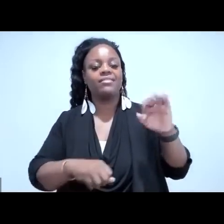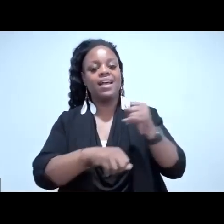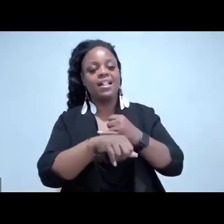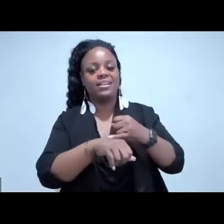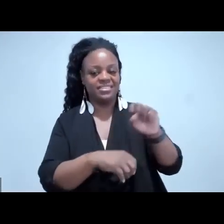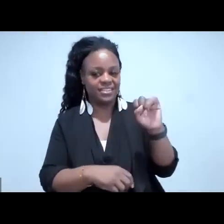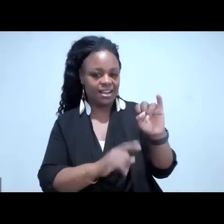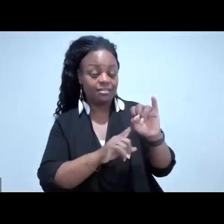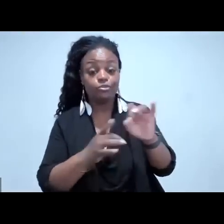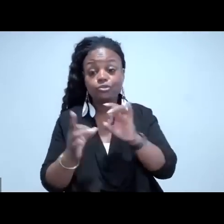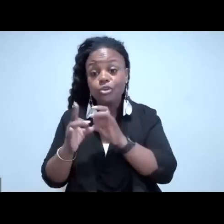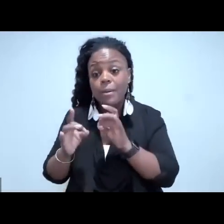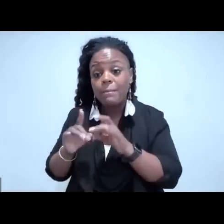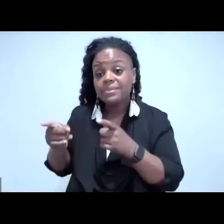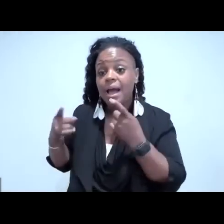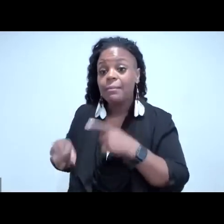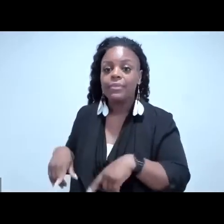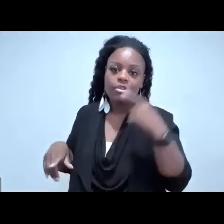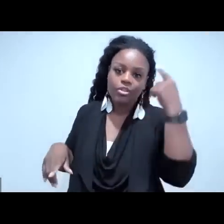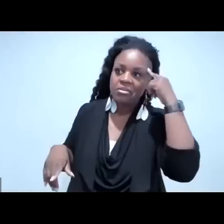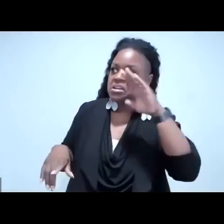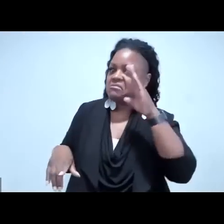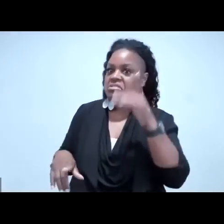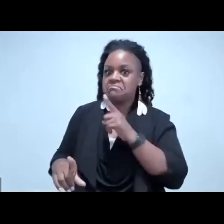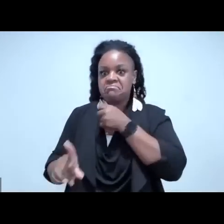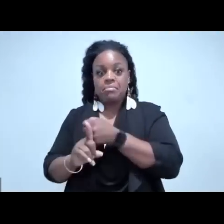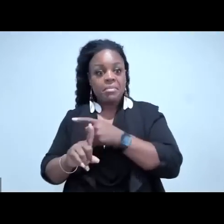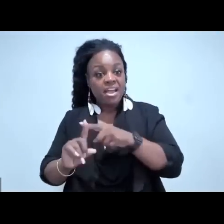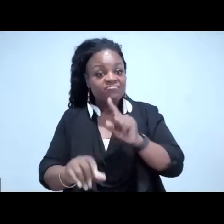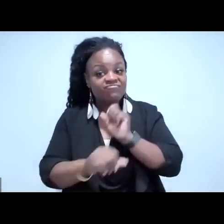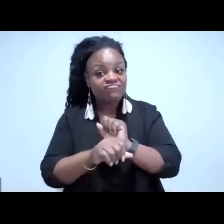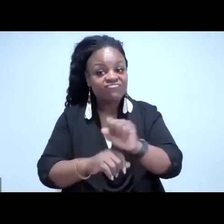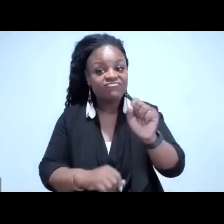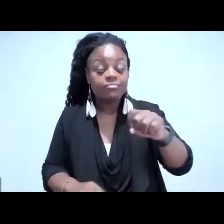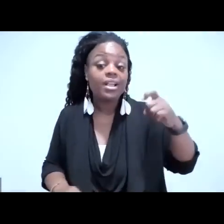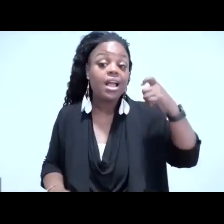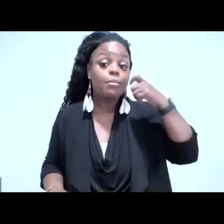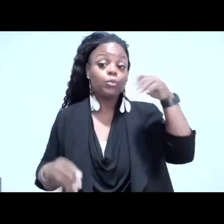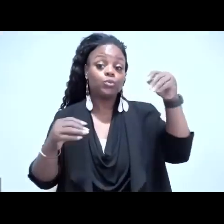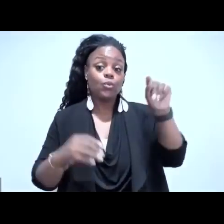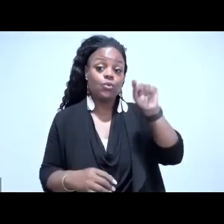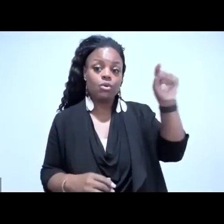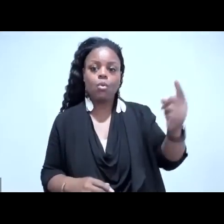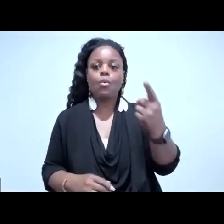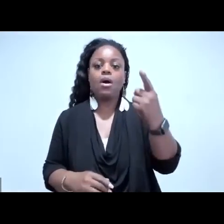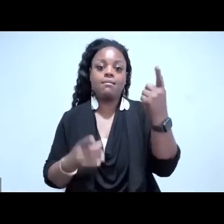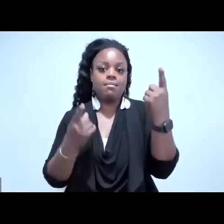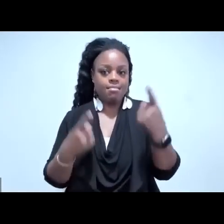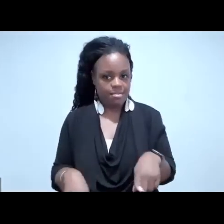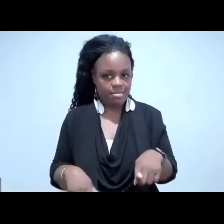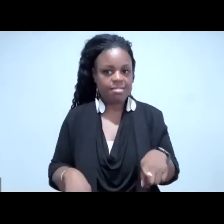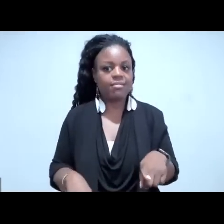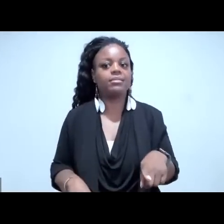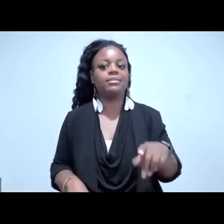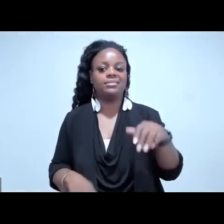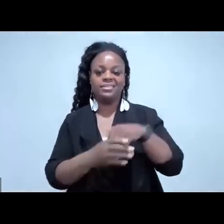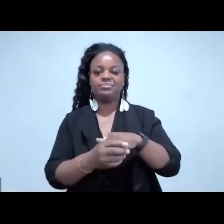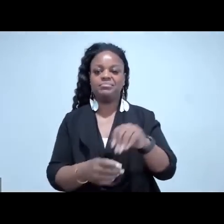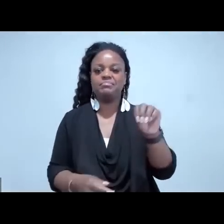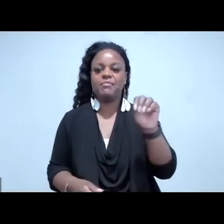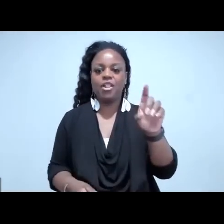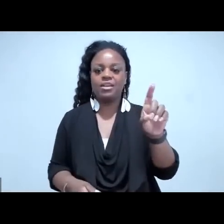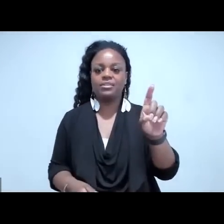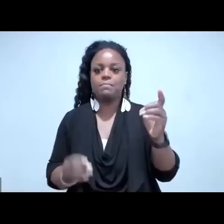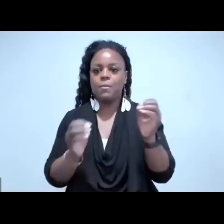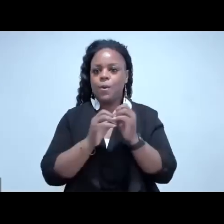unionized Apple store? But not only did one unionize in Maryland, we're seeing efforts to unionize other Apple stores and REI stores